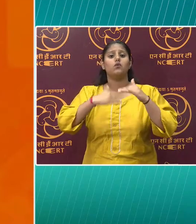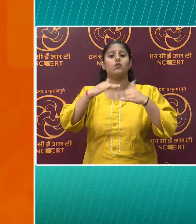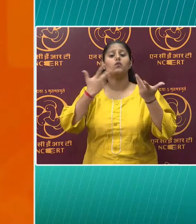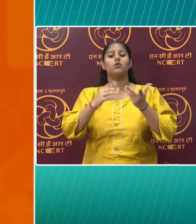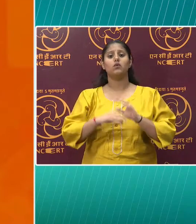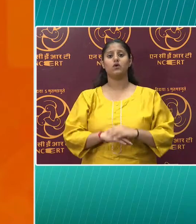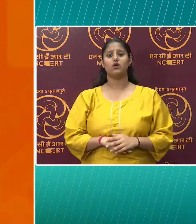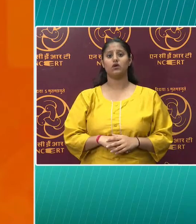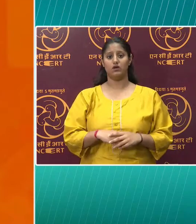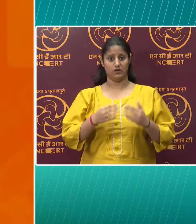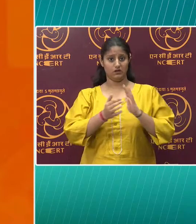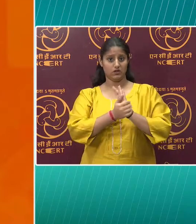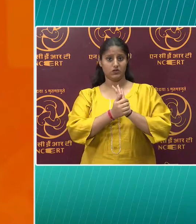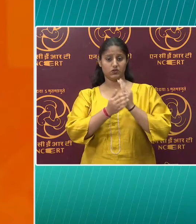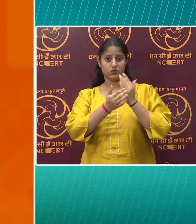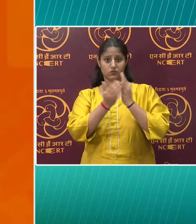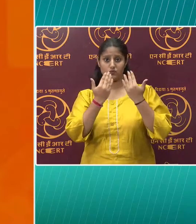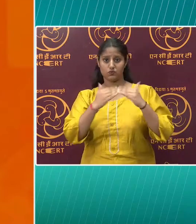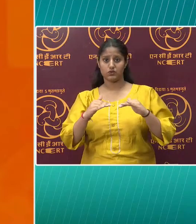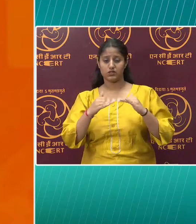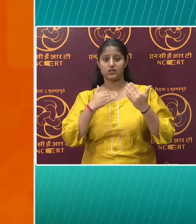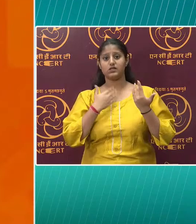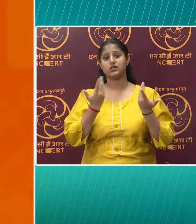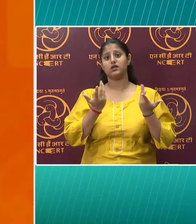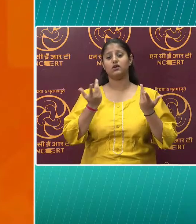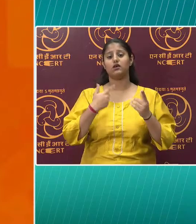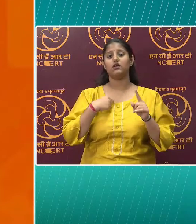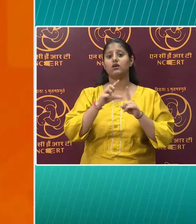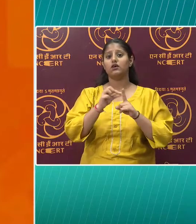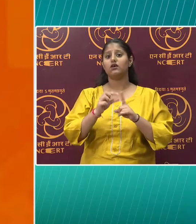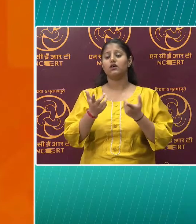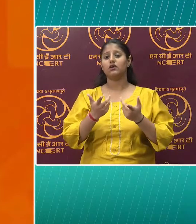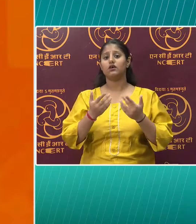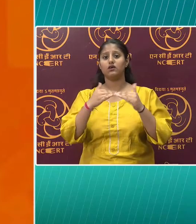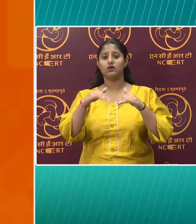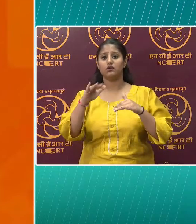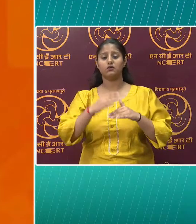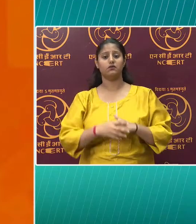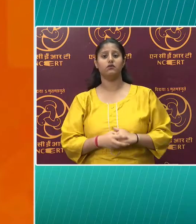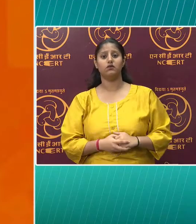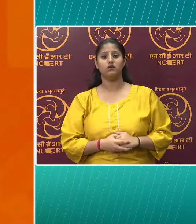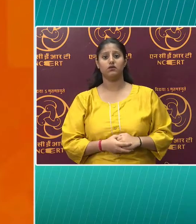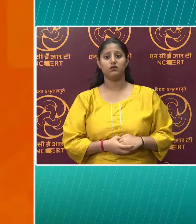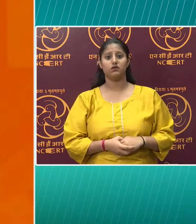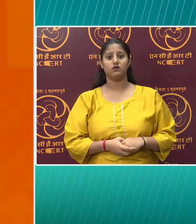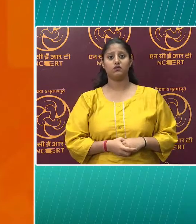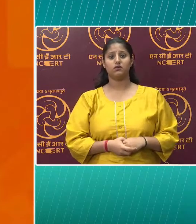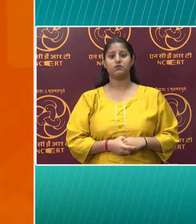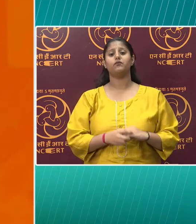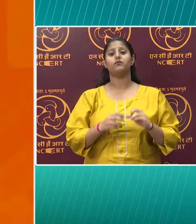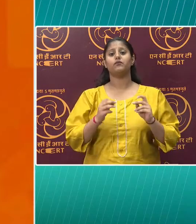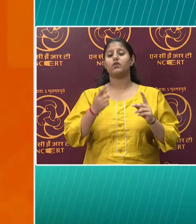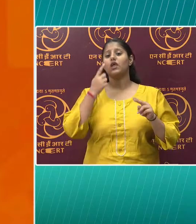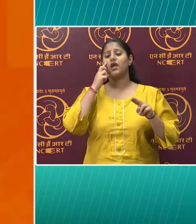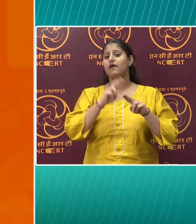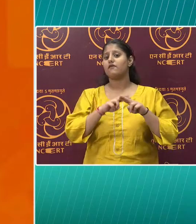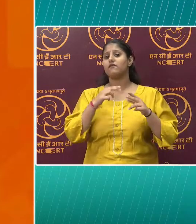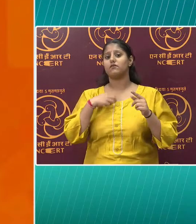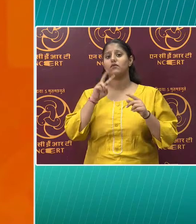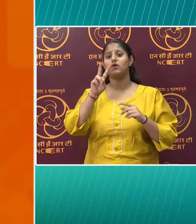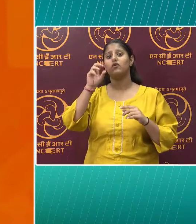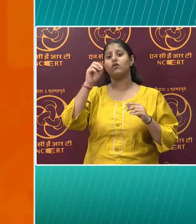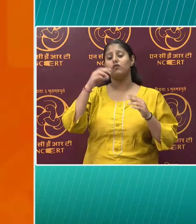them. So we need to have recognition of prior learning in place. Now, when we talk about